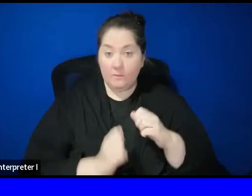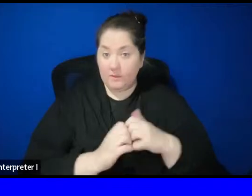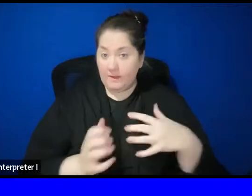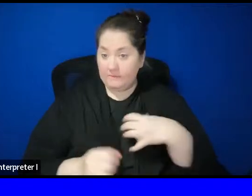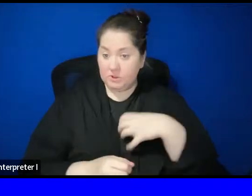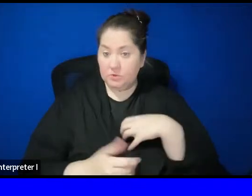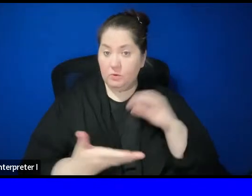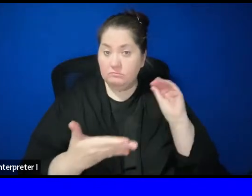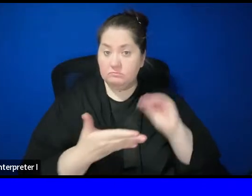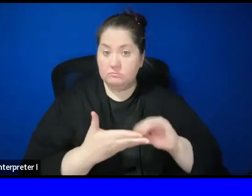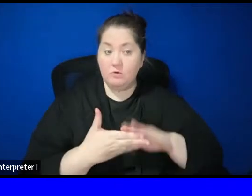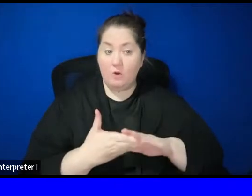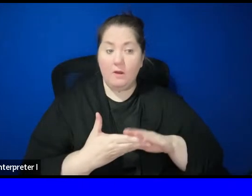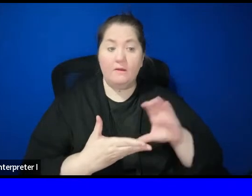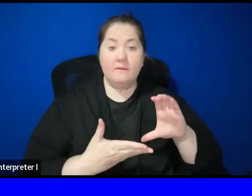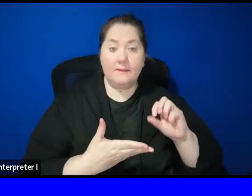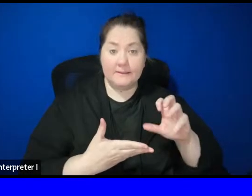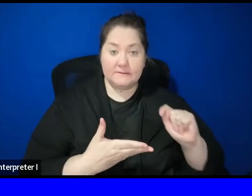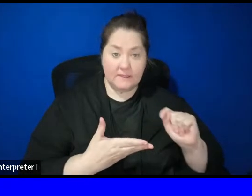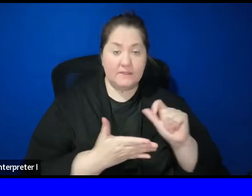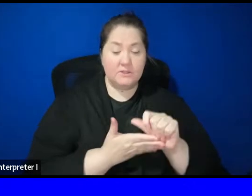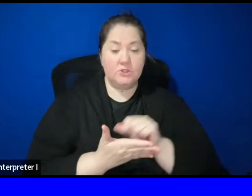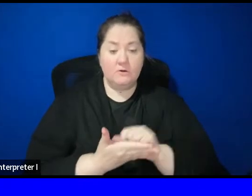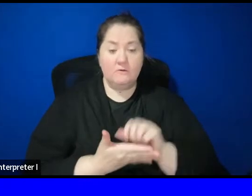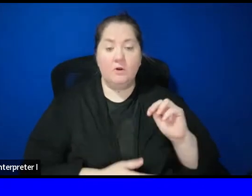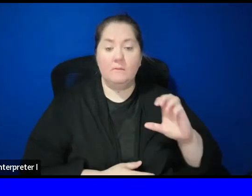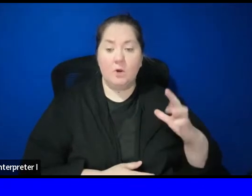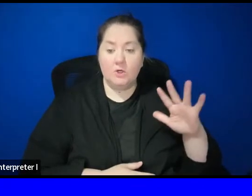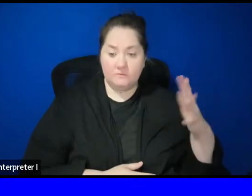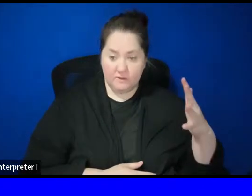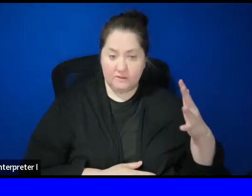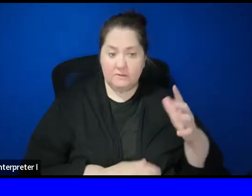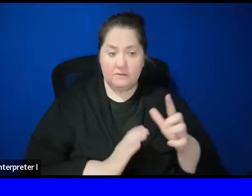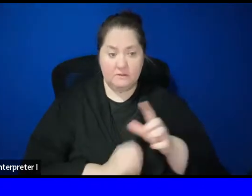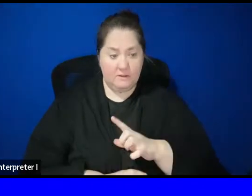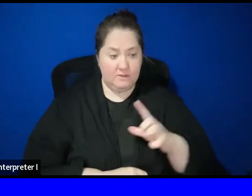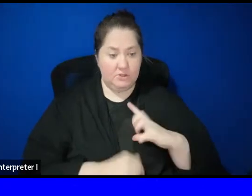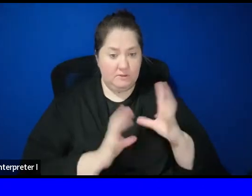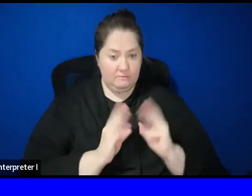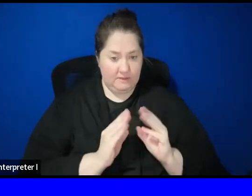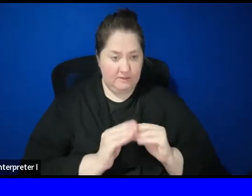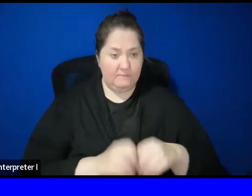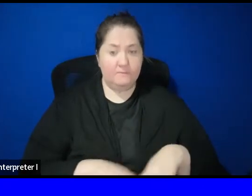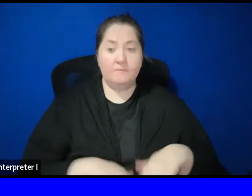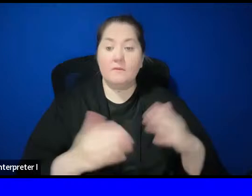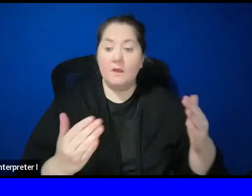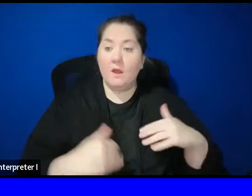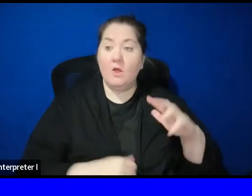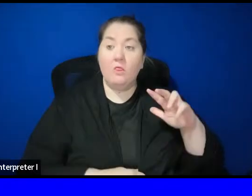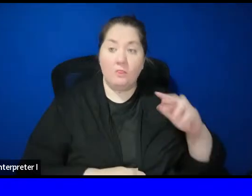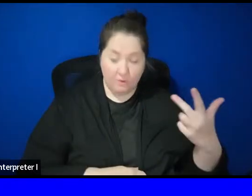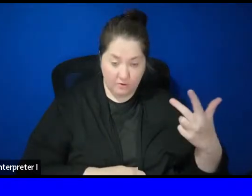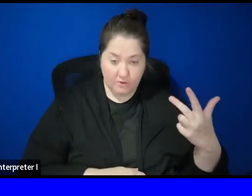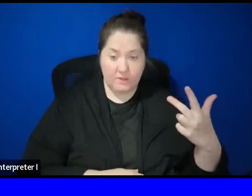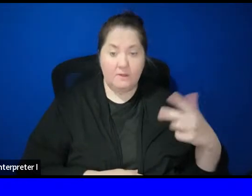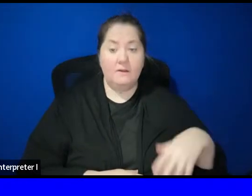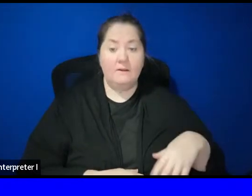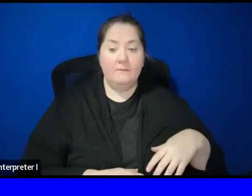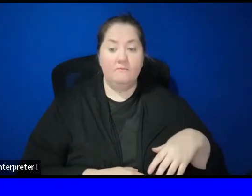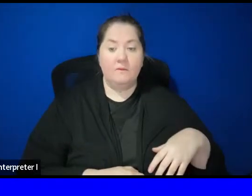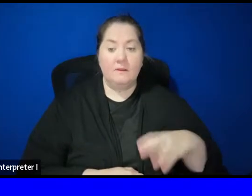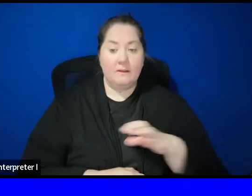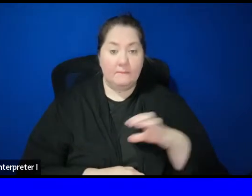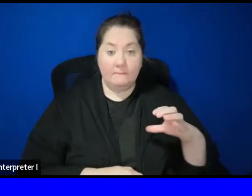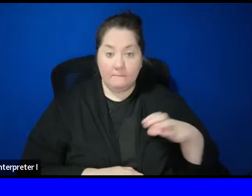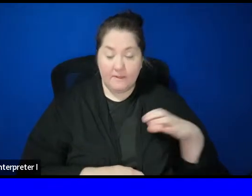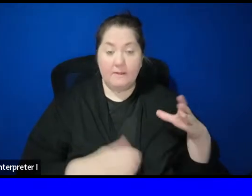measure will be placed on the consent agenda for the March 5th legislative meeting. The third item from the Committee on Public